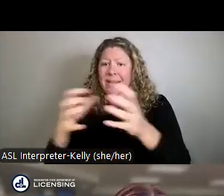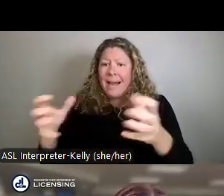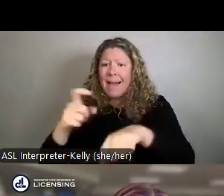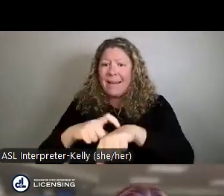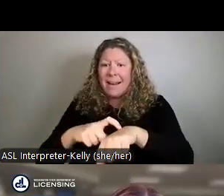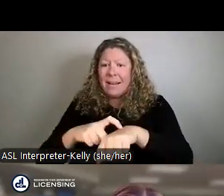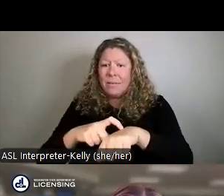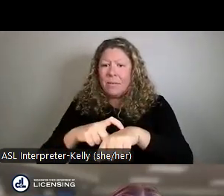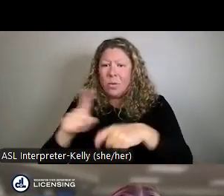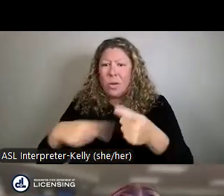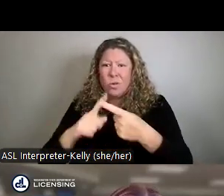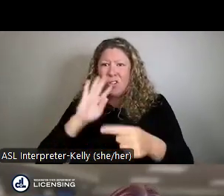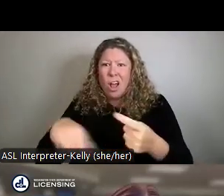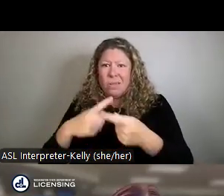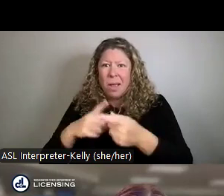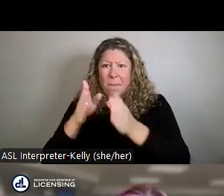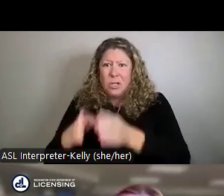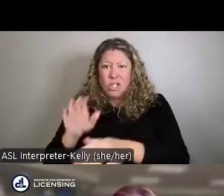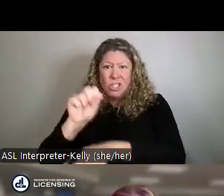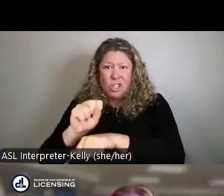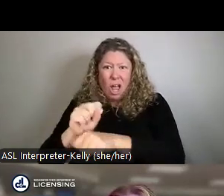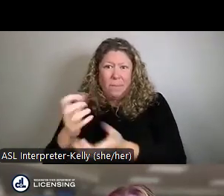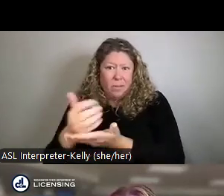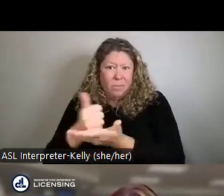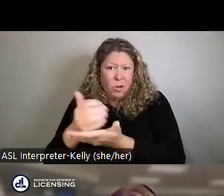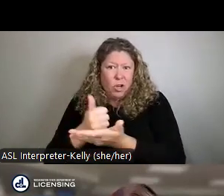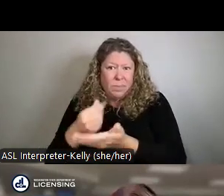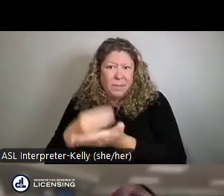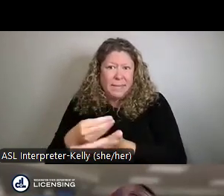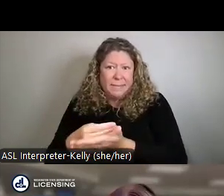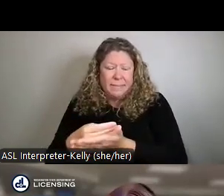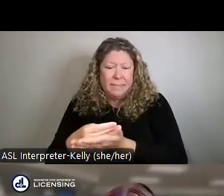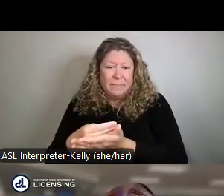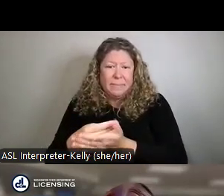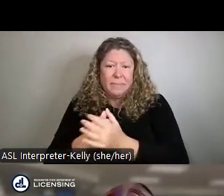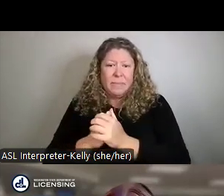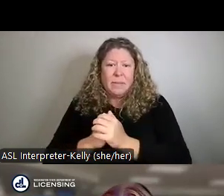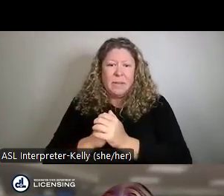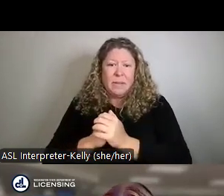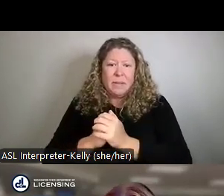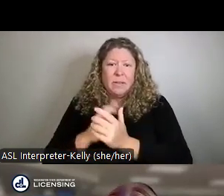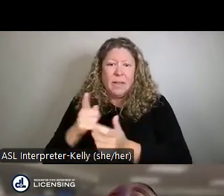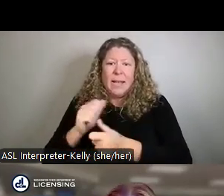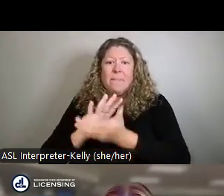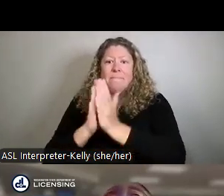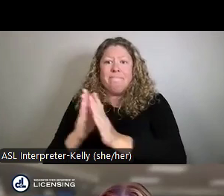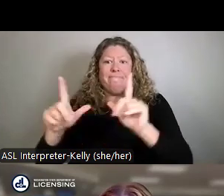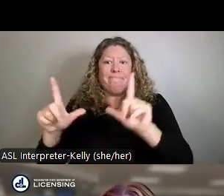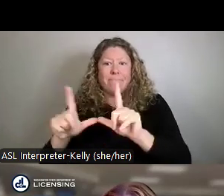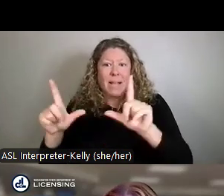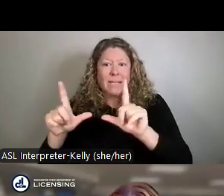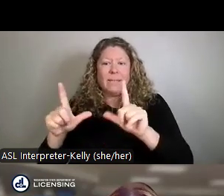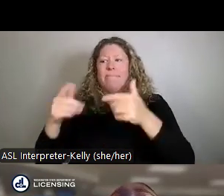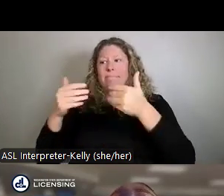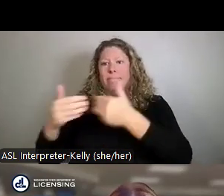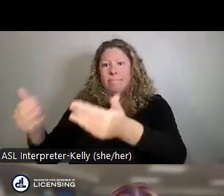about somebody's livelihood and their career. So at this point in the process, they are able to become licensed and can proceed with